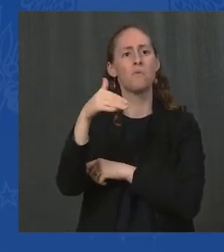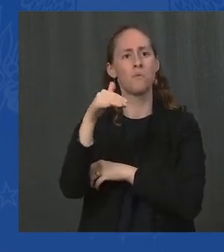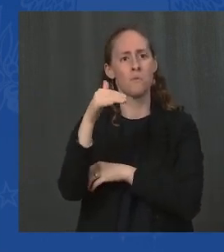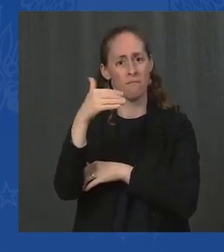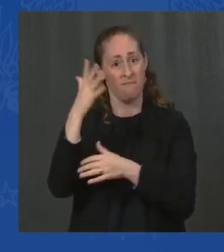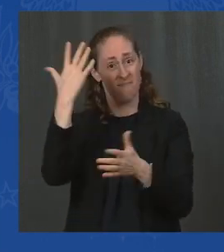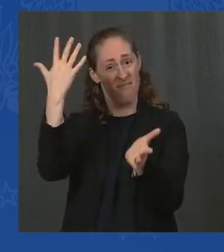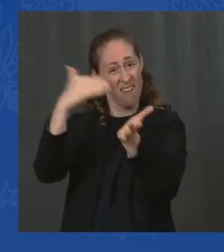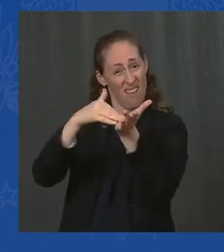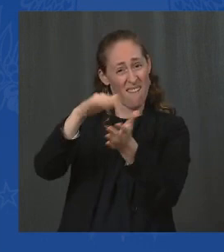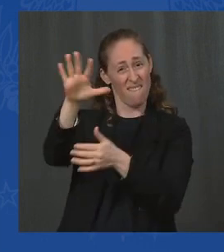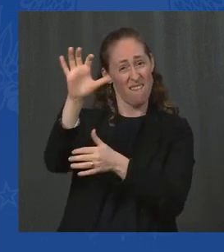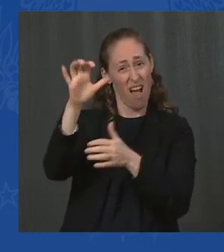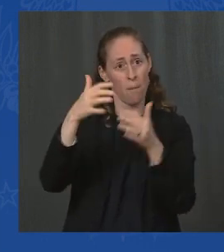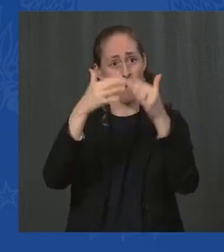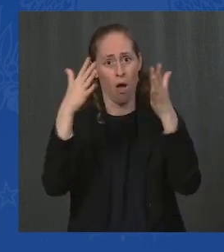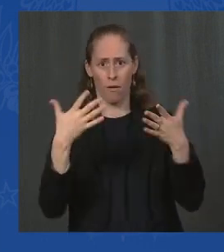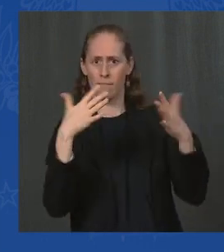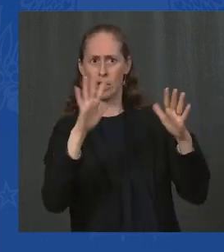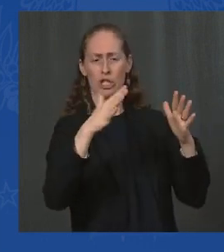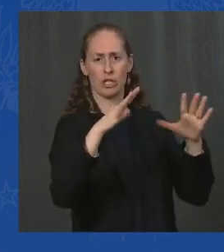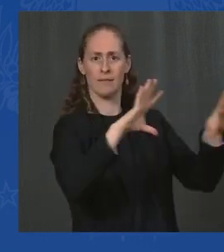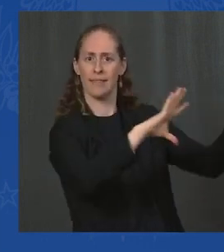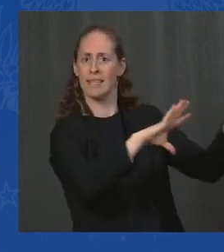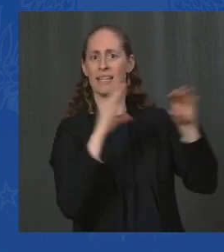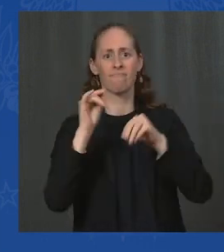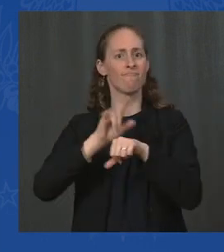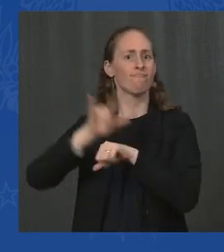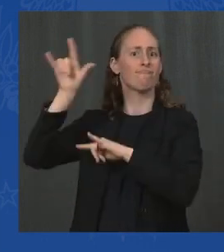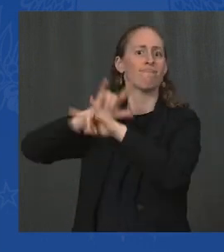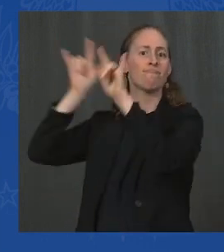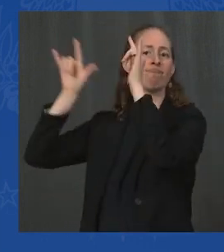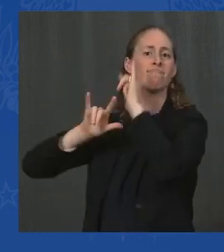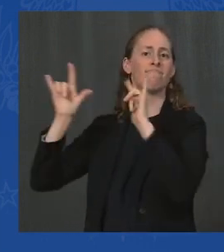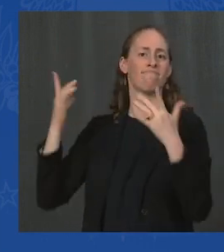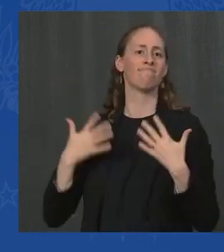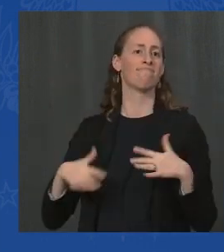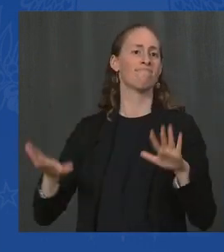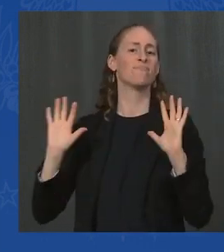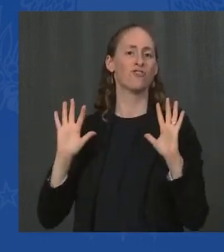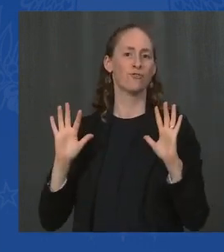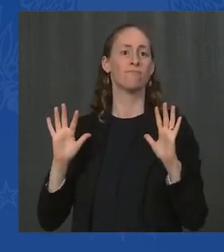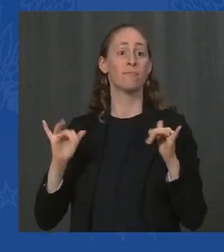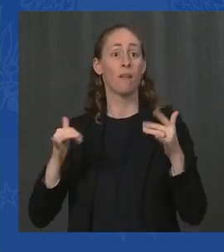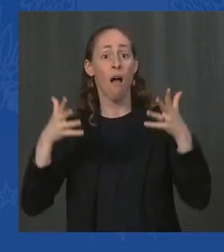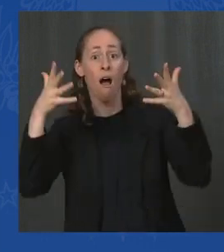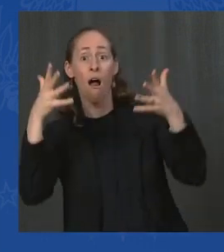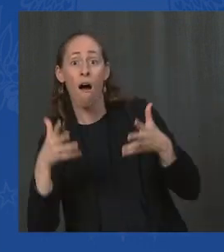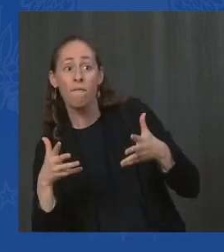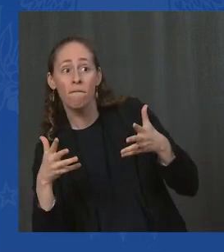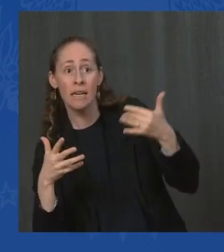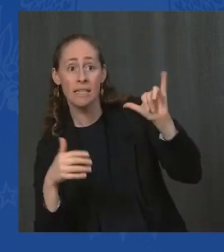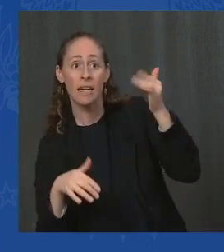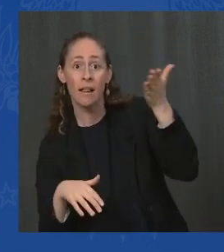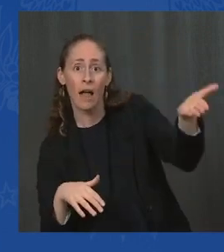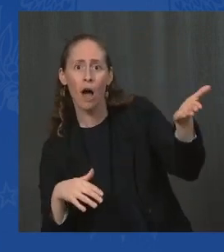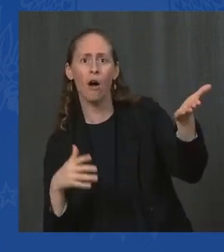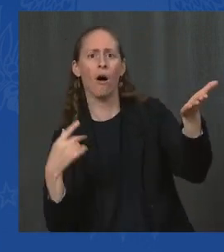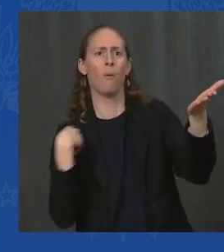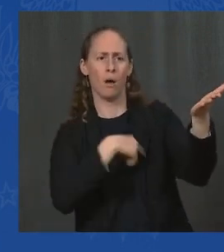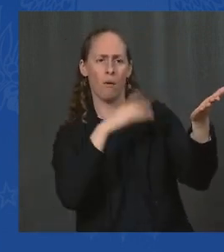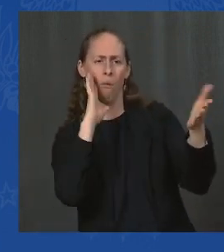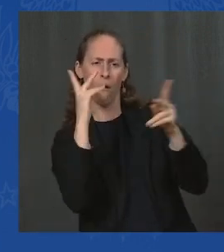airlifted out. And for those who remain, we will make arrangements to get them out if they so choose.